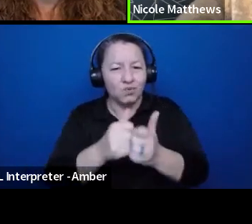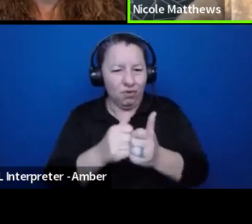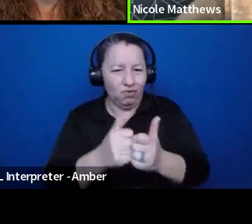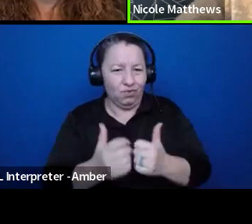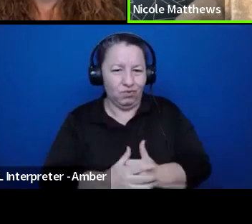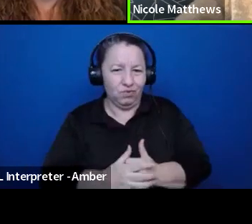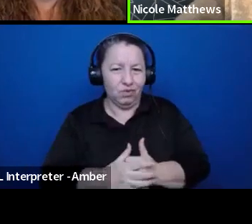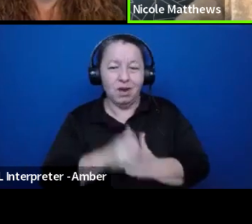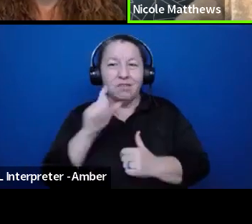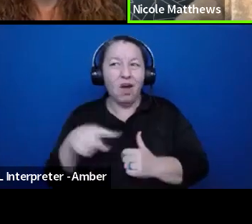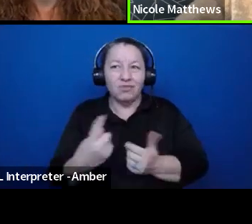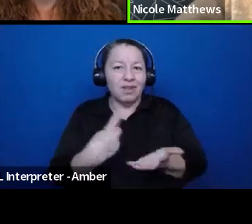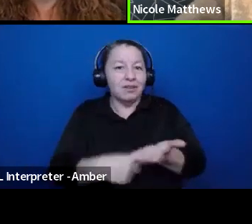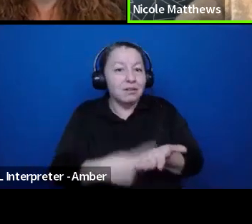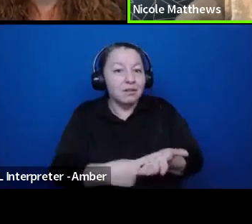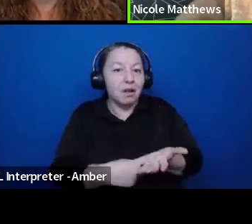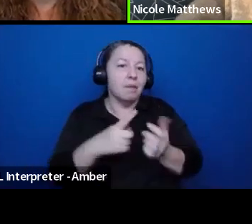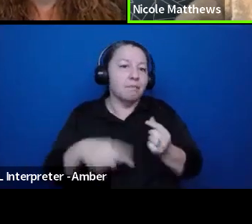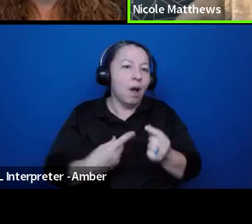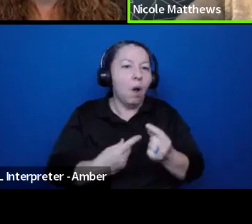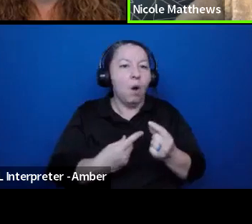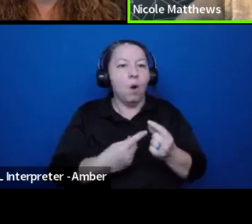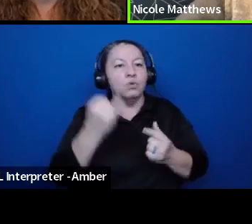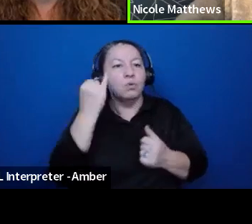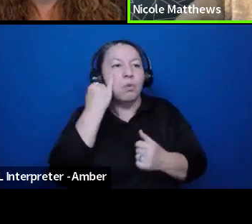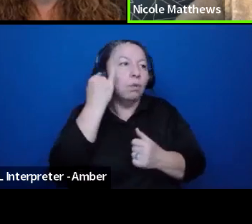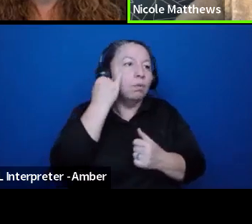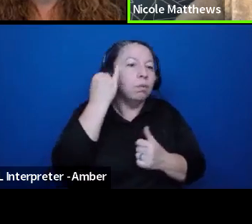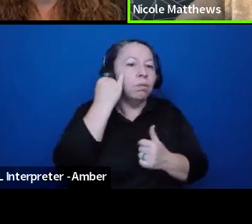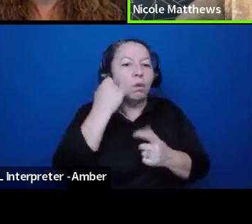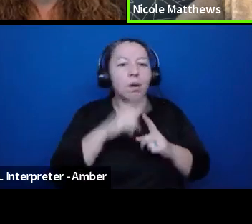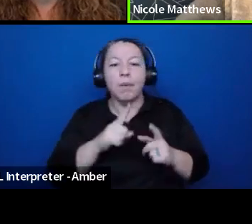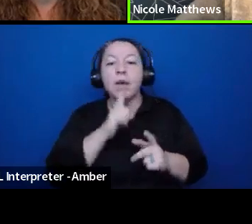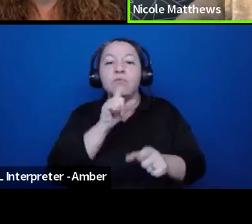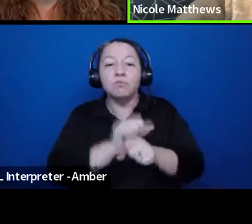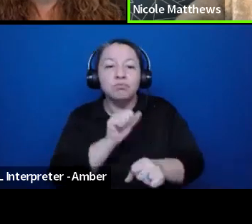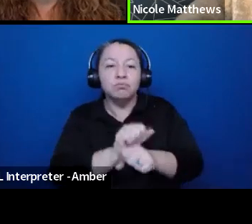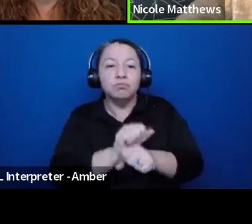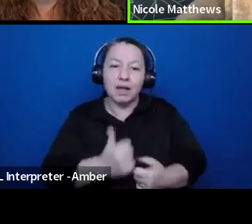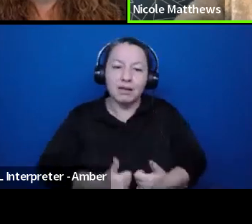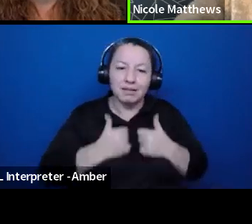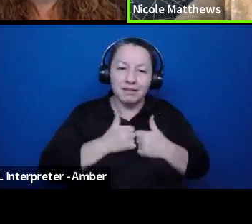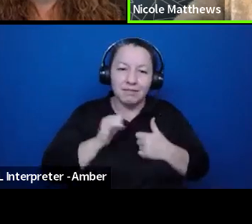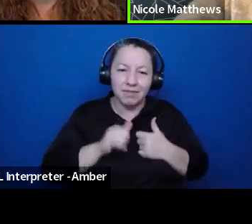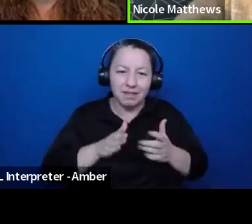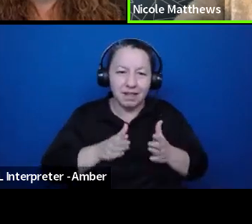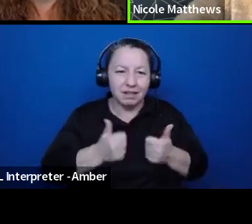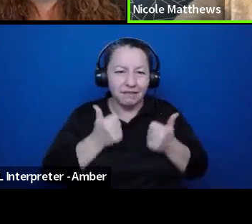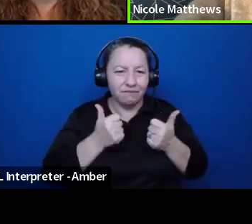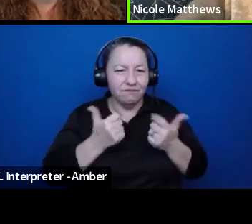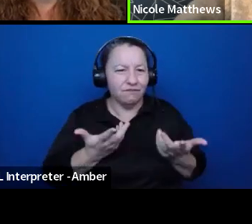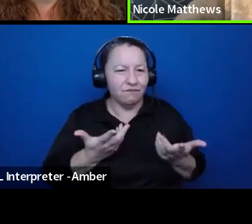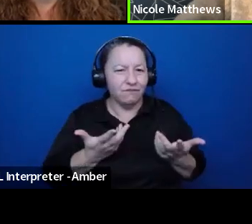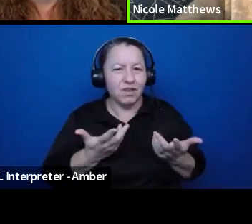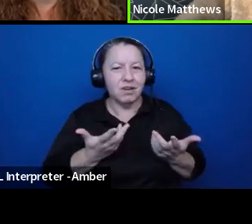it, but living it, and recognizing that we're going to make mistakes,